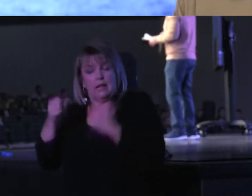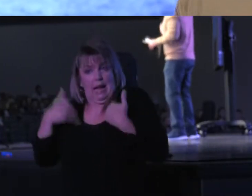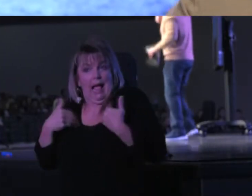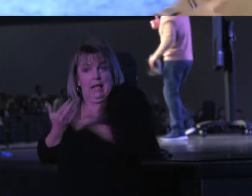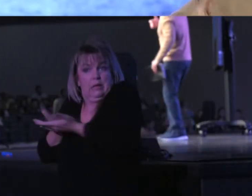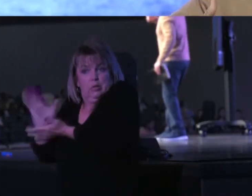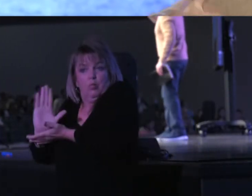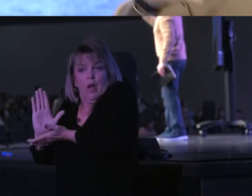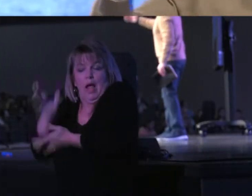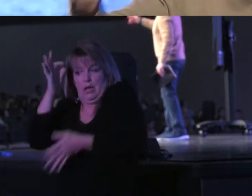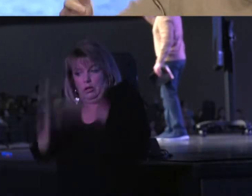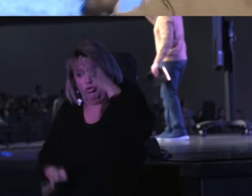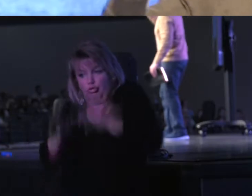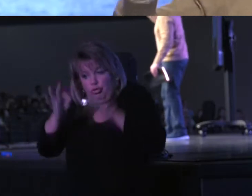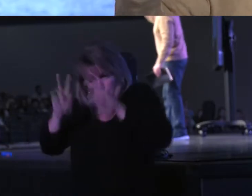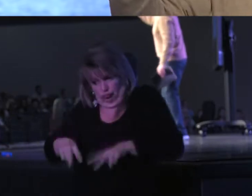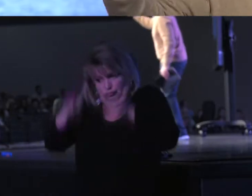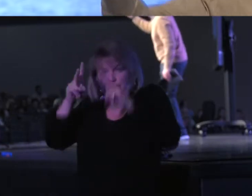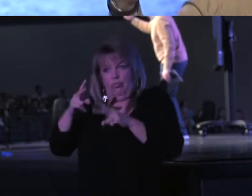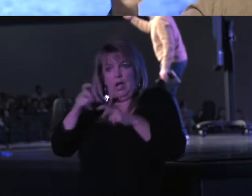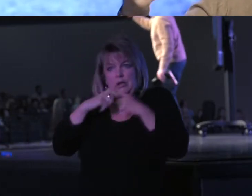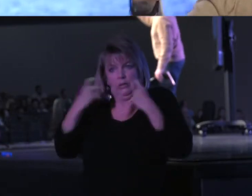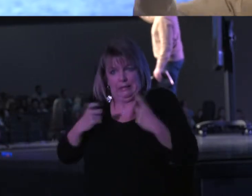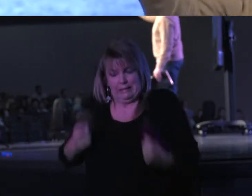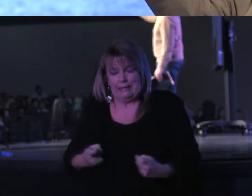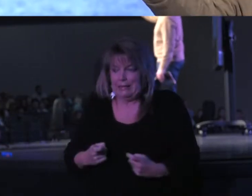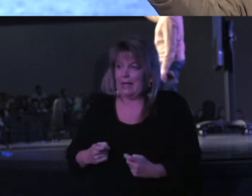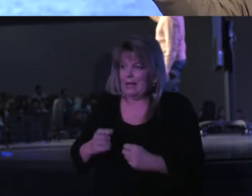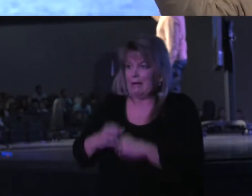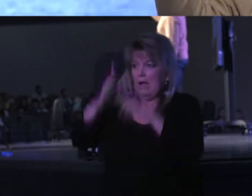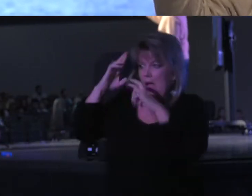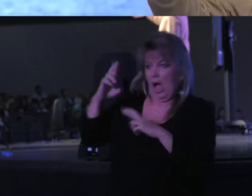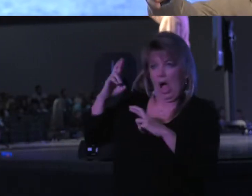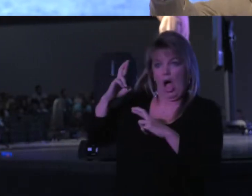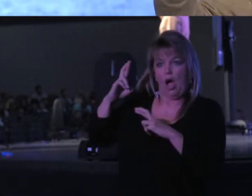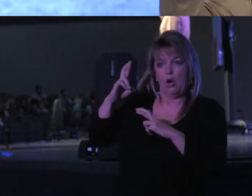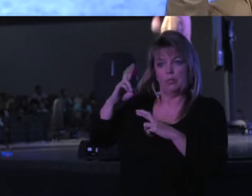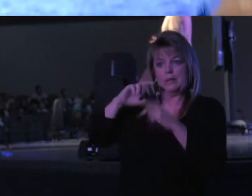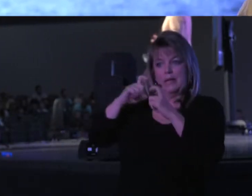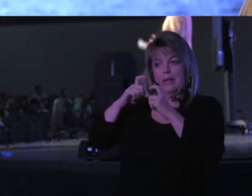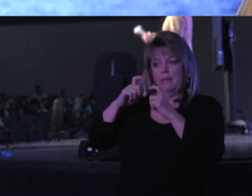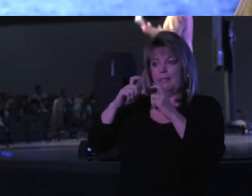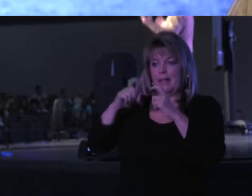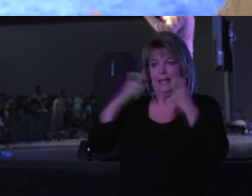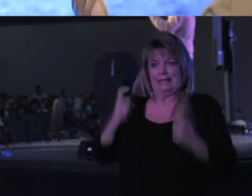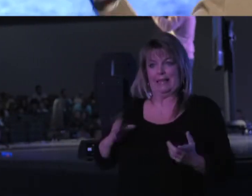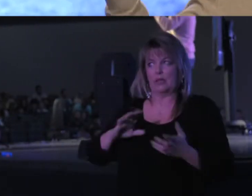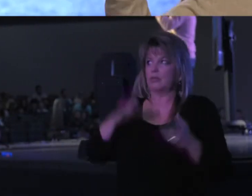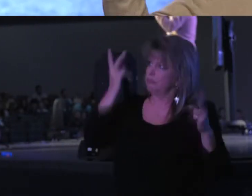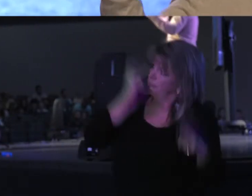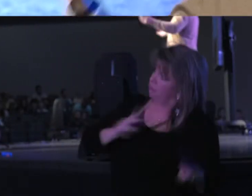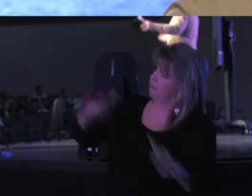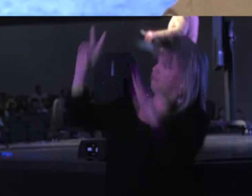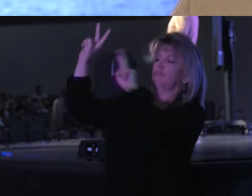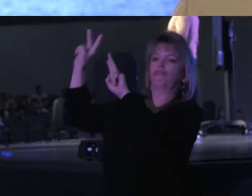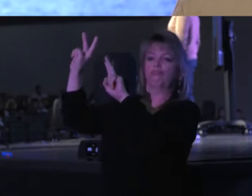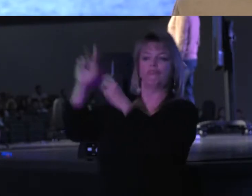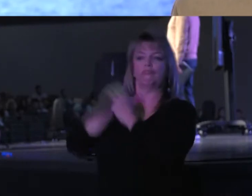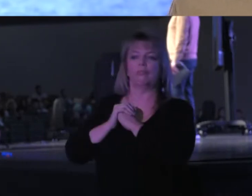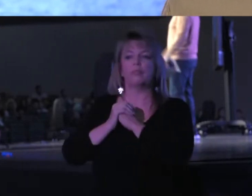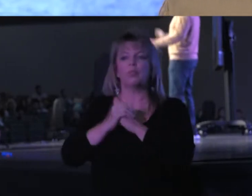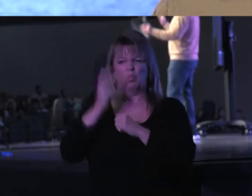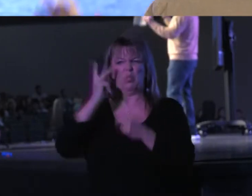right to judge sin in the hopes that sinners turn to him? We'll see the